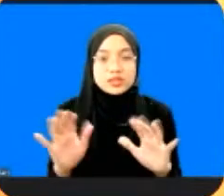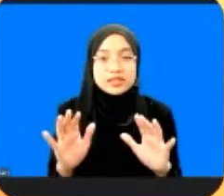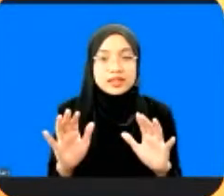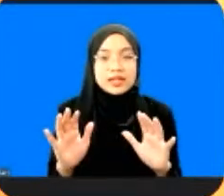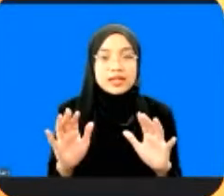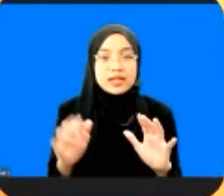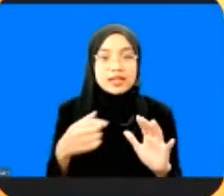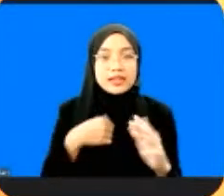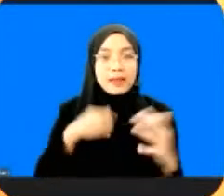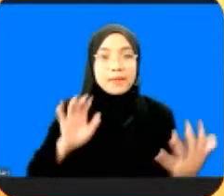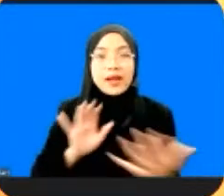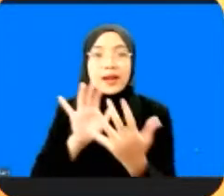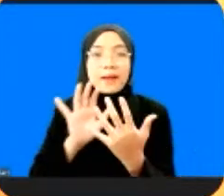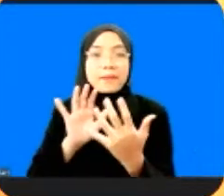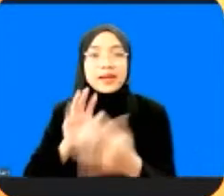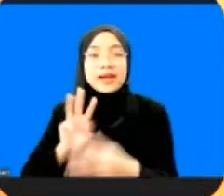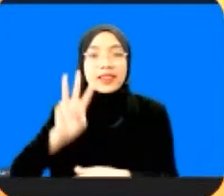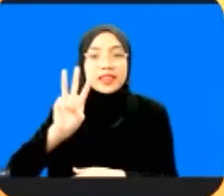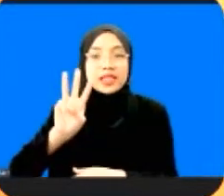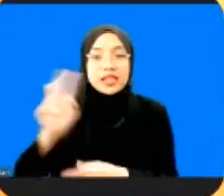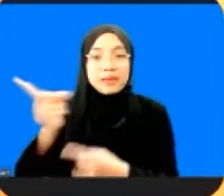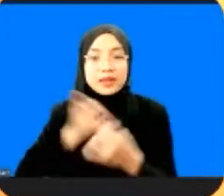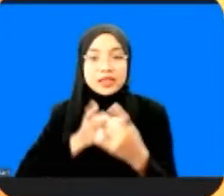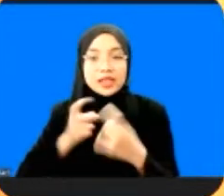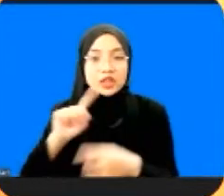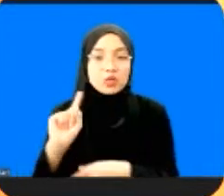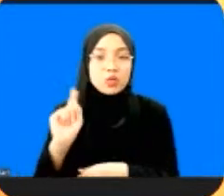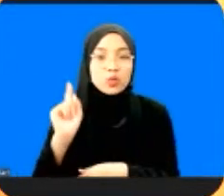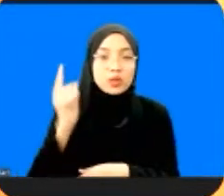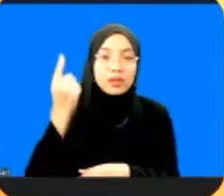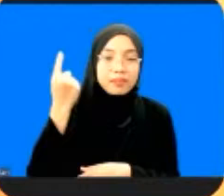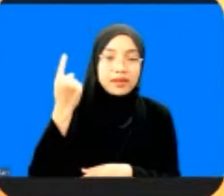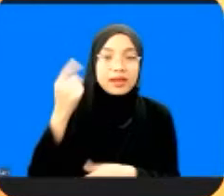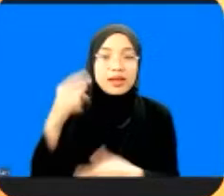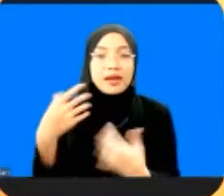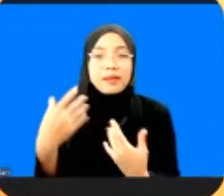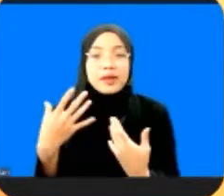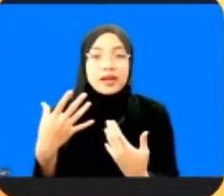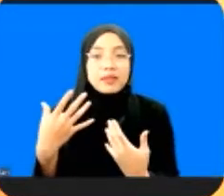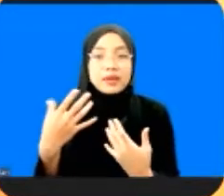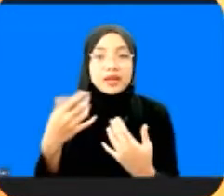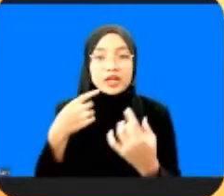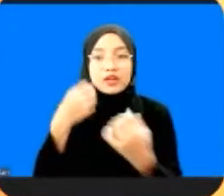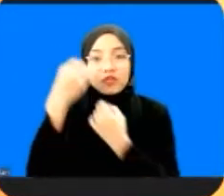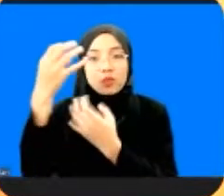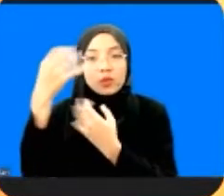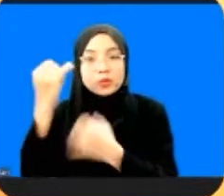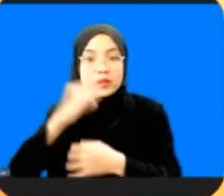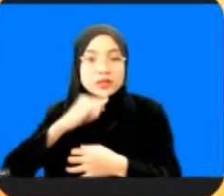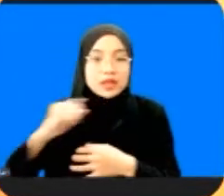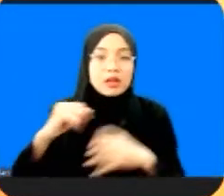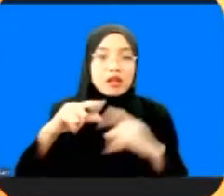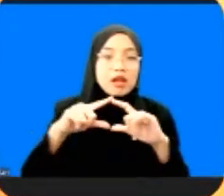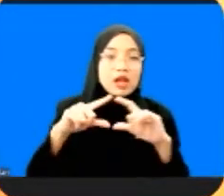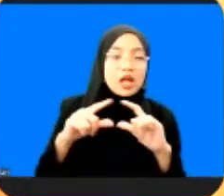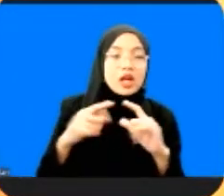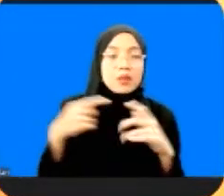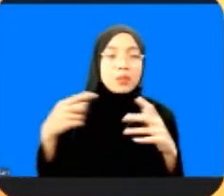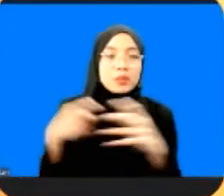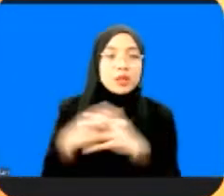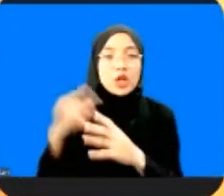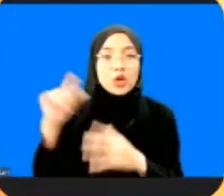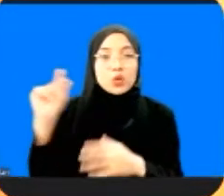legislations can is an important tools to deal with the misinformation on these informations, or